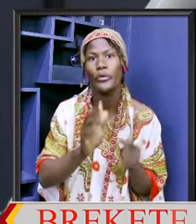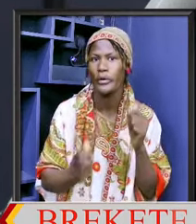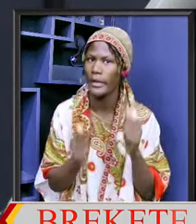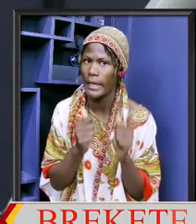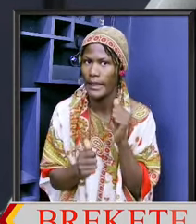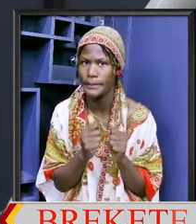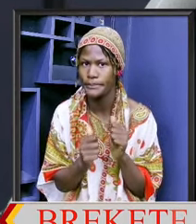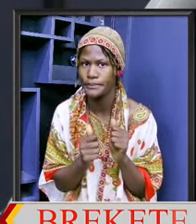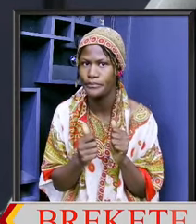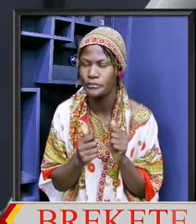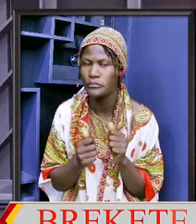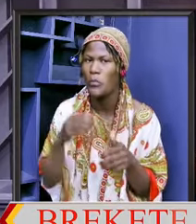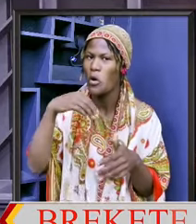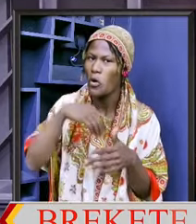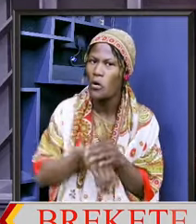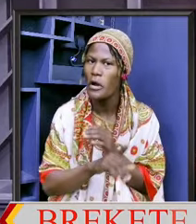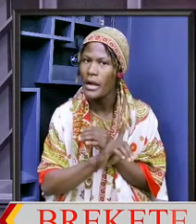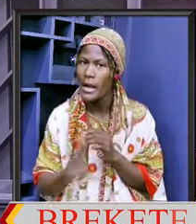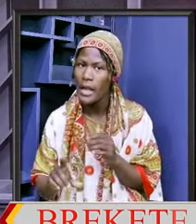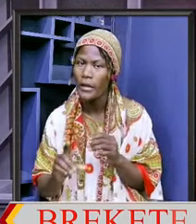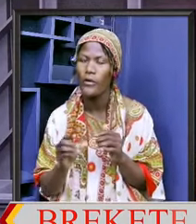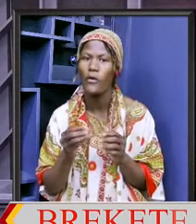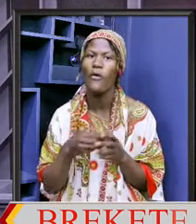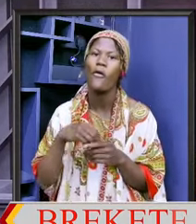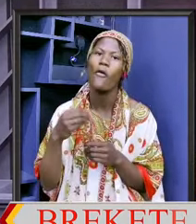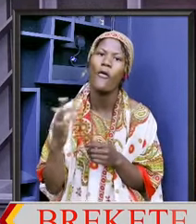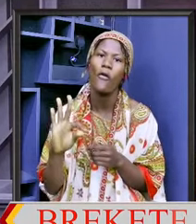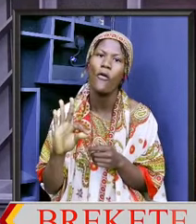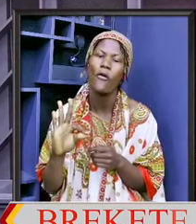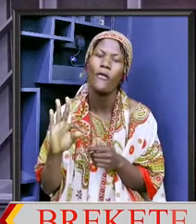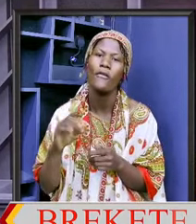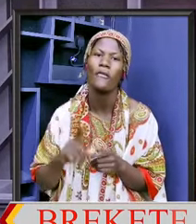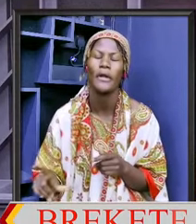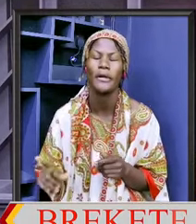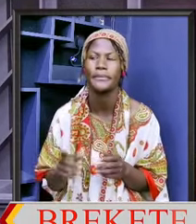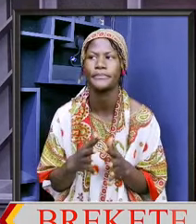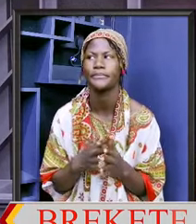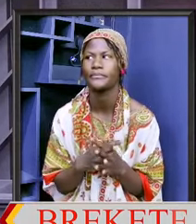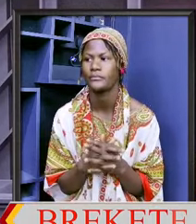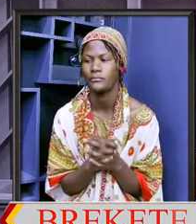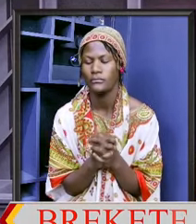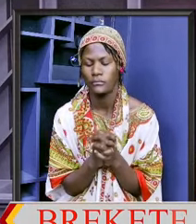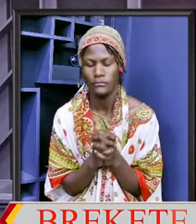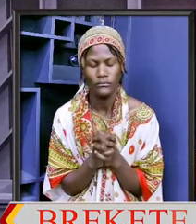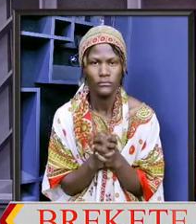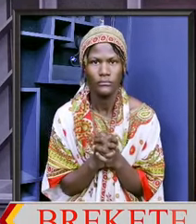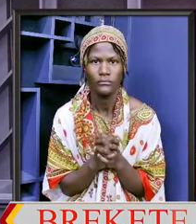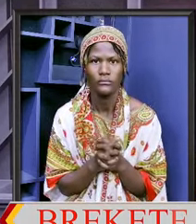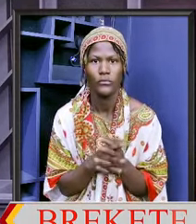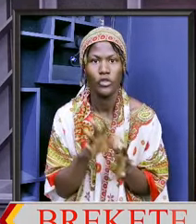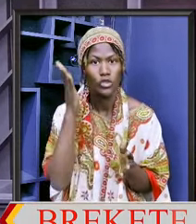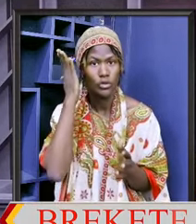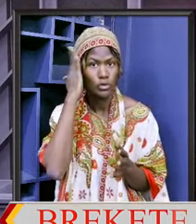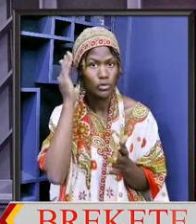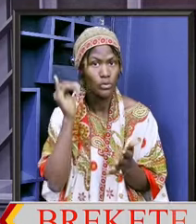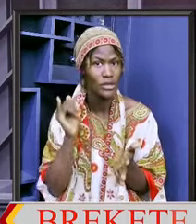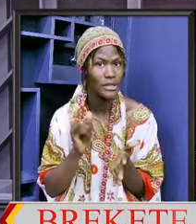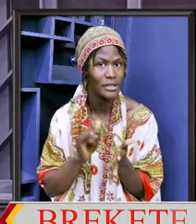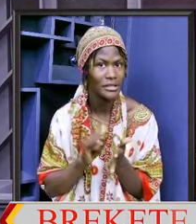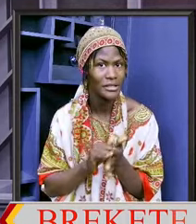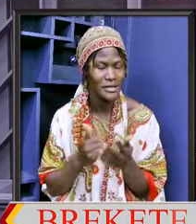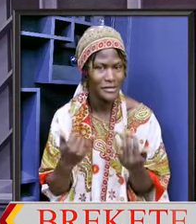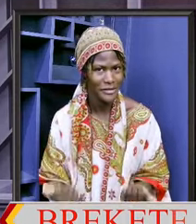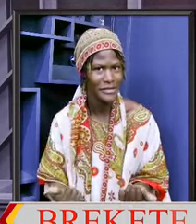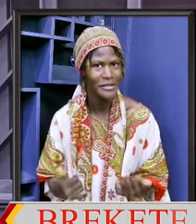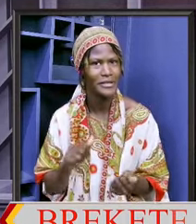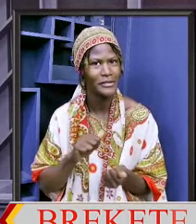offline. Thank you. In fact, after the time where this matter happened, ordinary president, you know say right now there is a major network